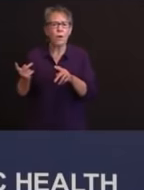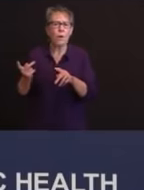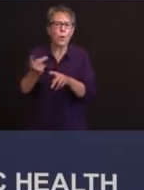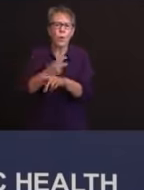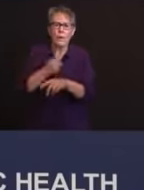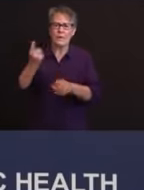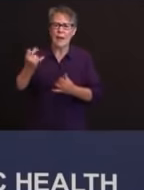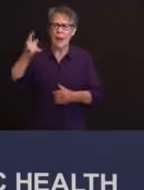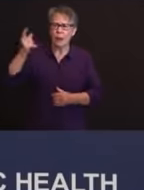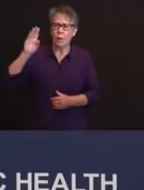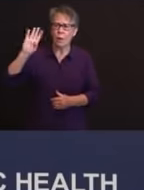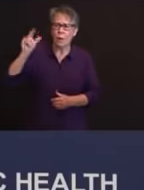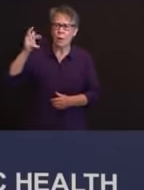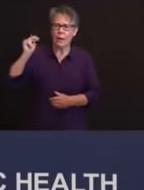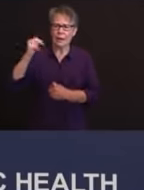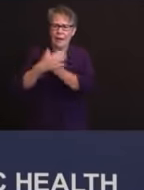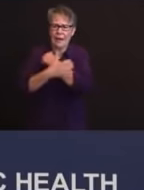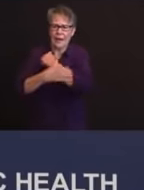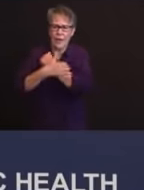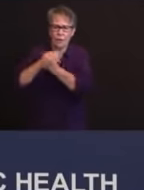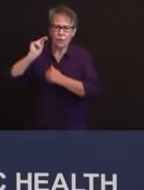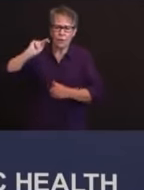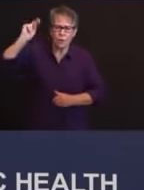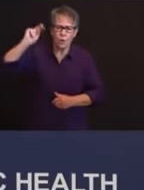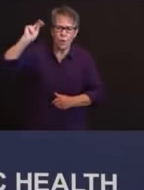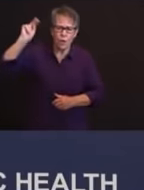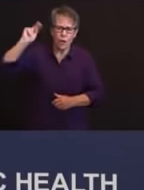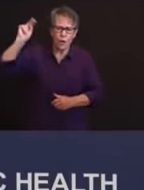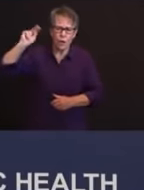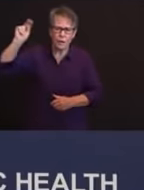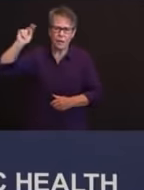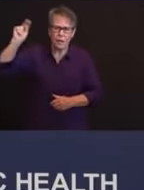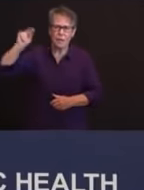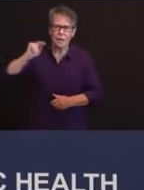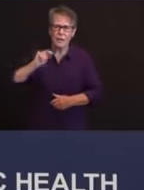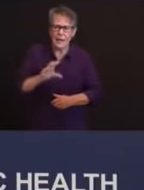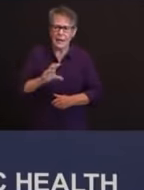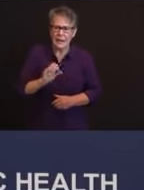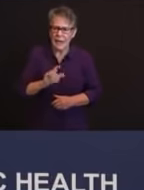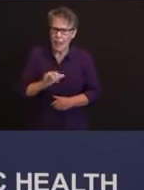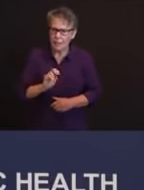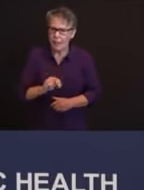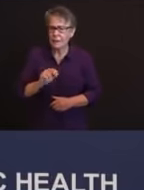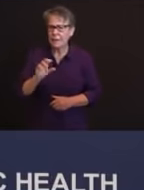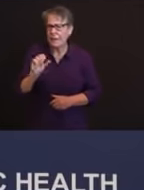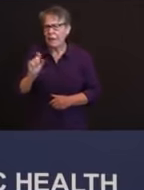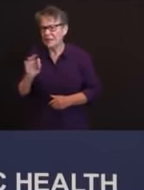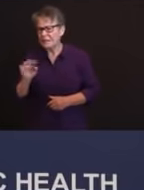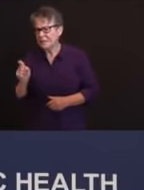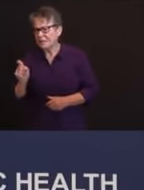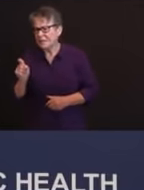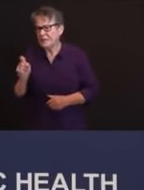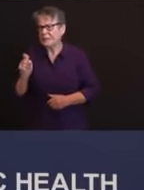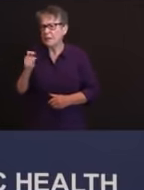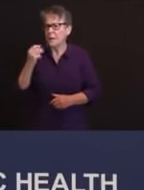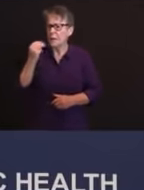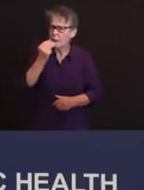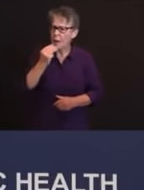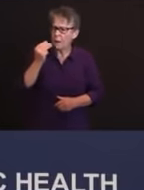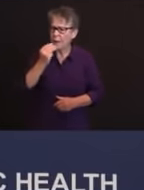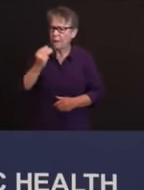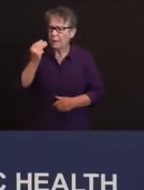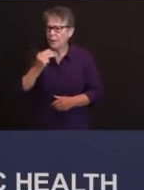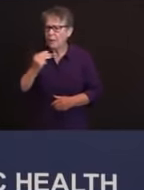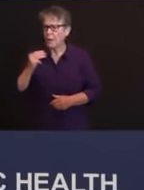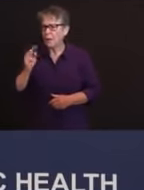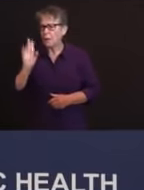Camden, Essex, Hudson, Middlesex, Monmouth, Passaic, Union, and then you've also got